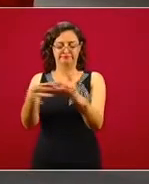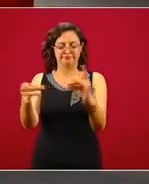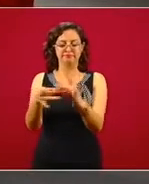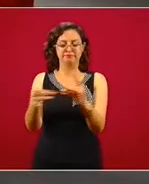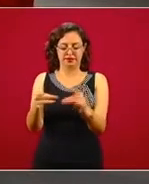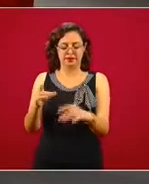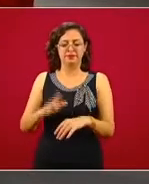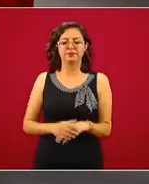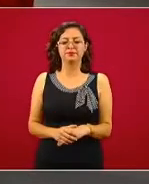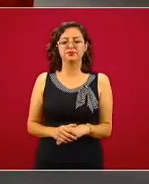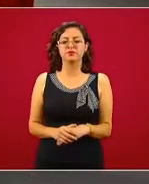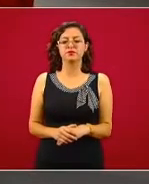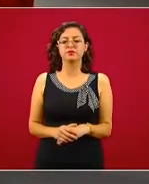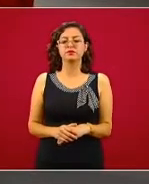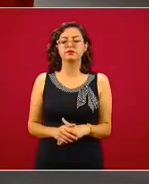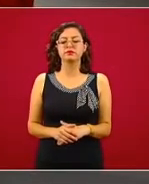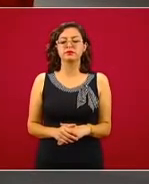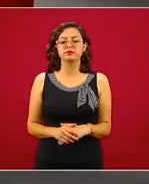be infected with Son más COVID. de